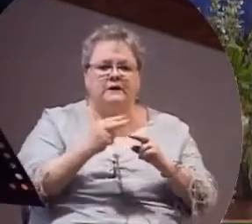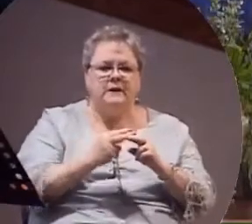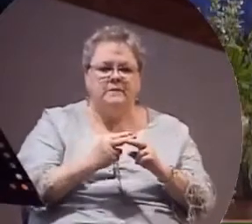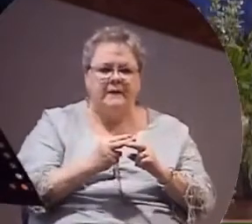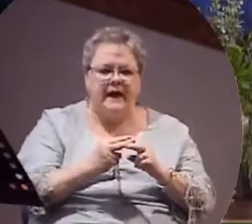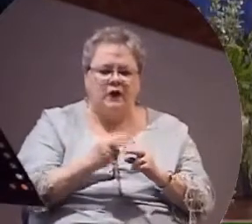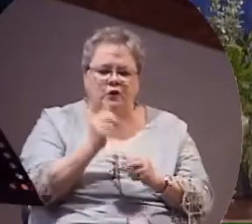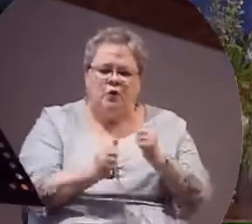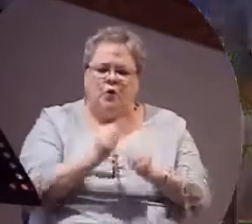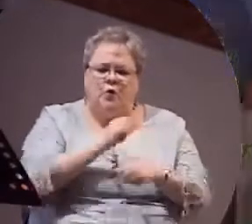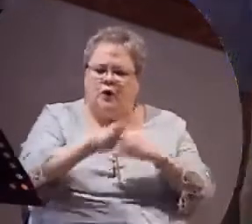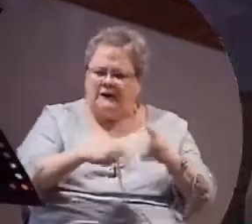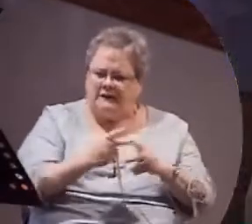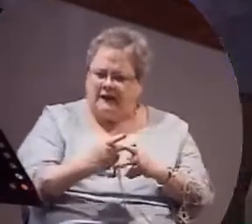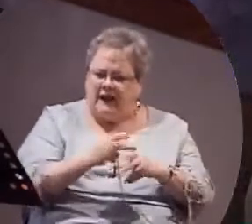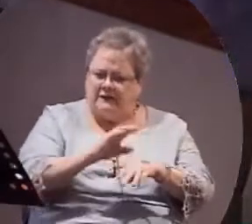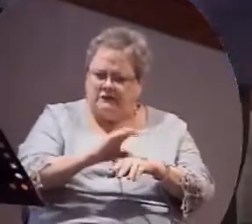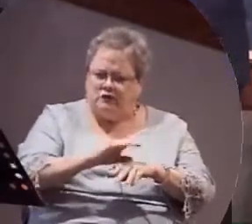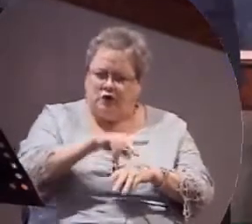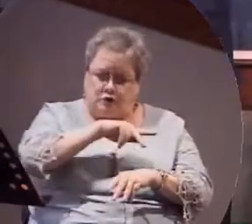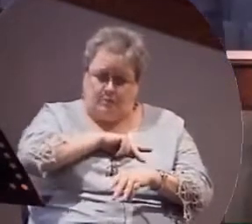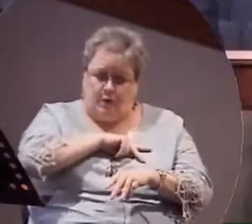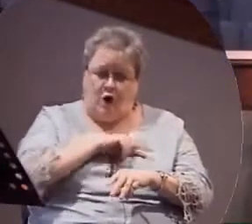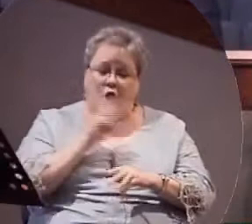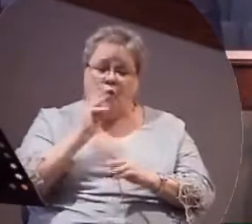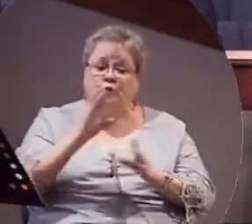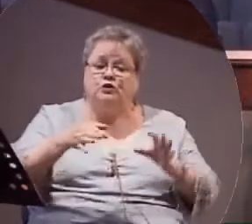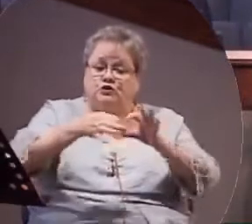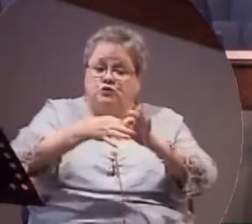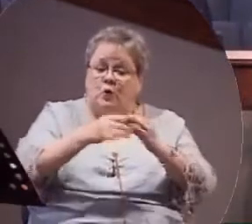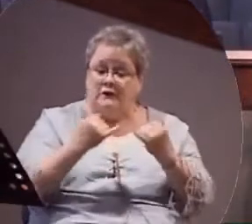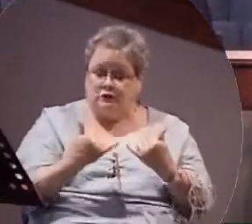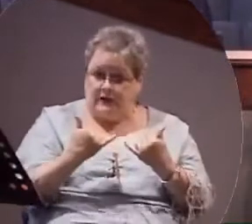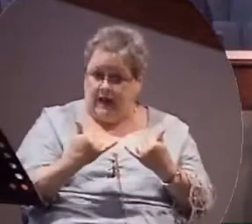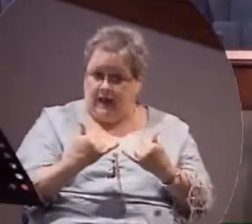which kind of church Paul would join if he were to come back today.